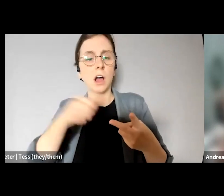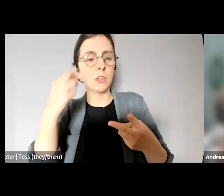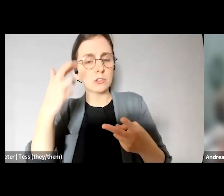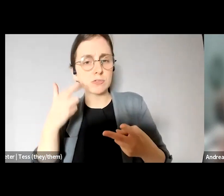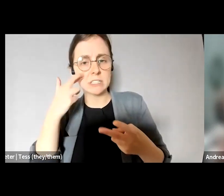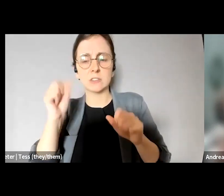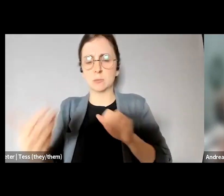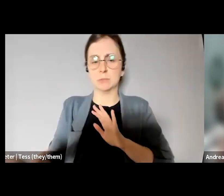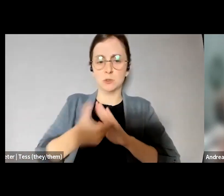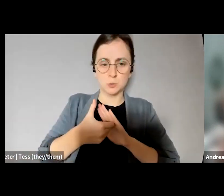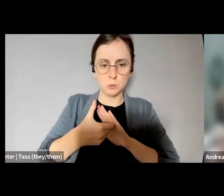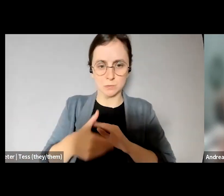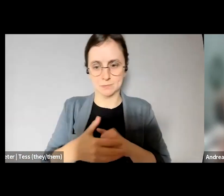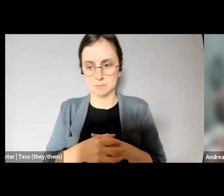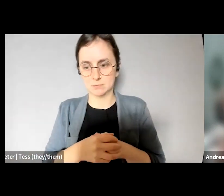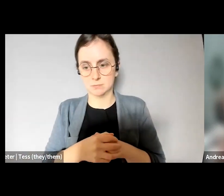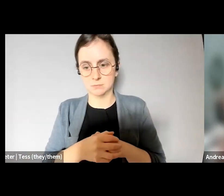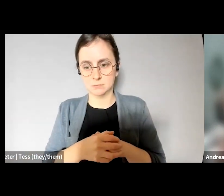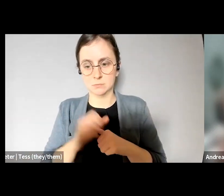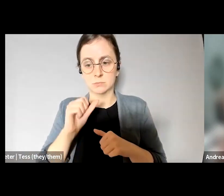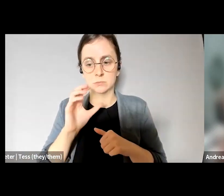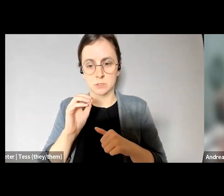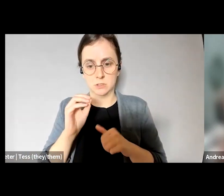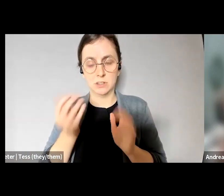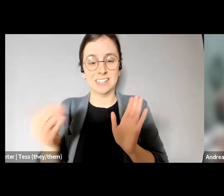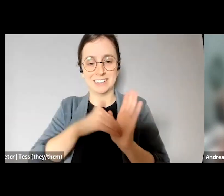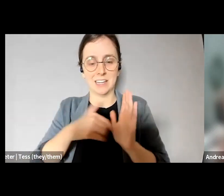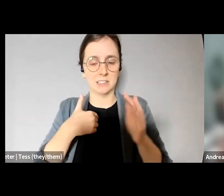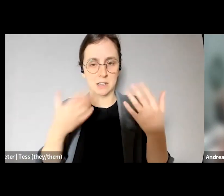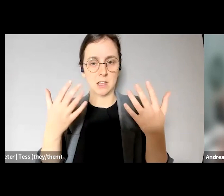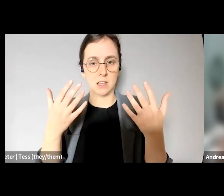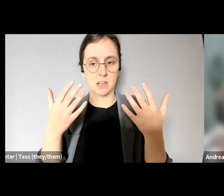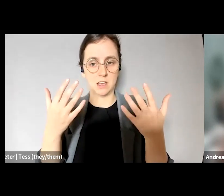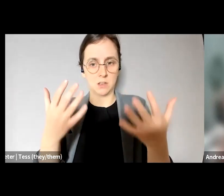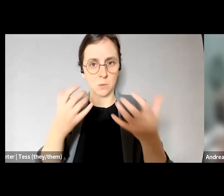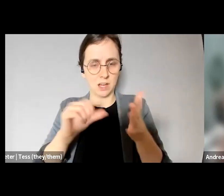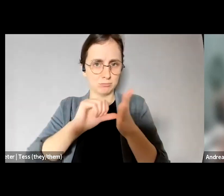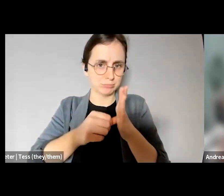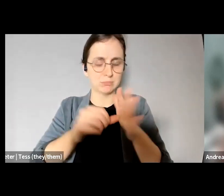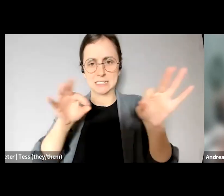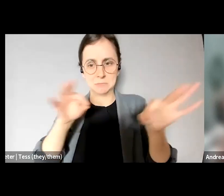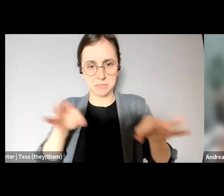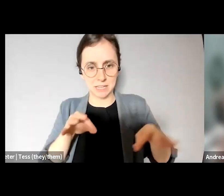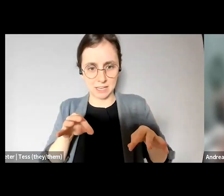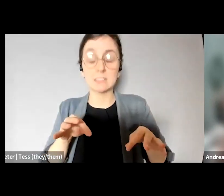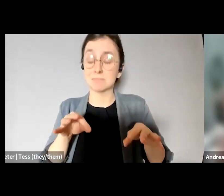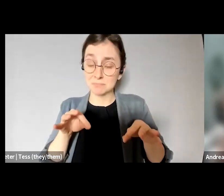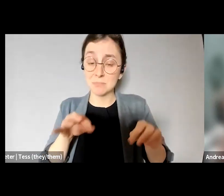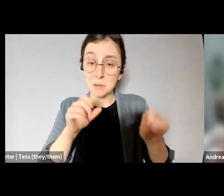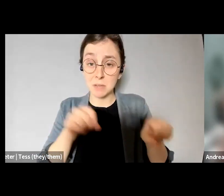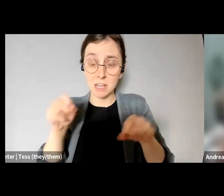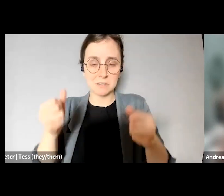consequence. And so again, I just want to itemize and explain that there could be quite a number of